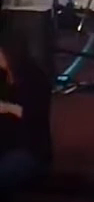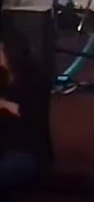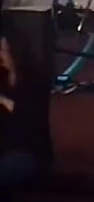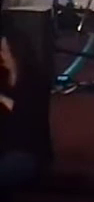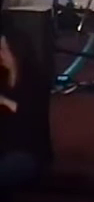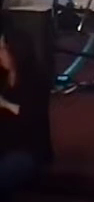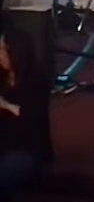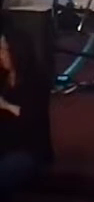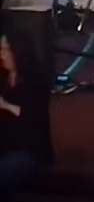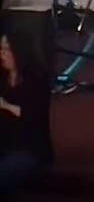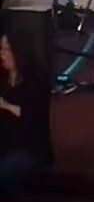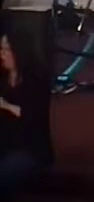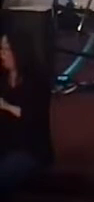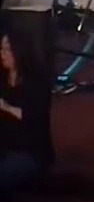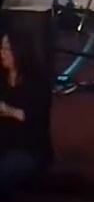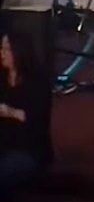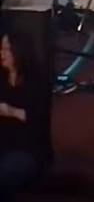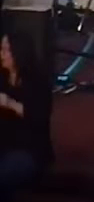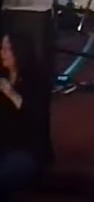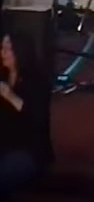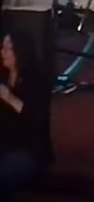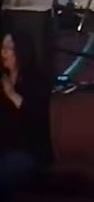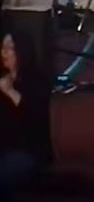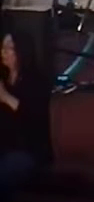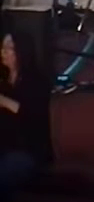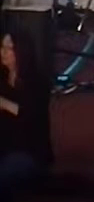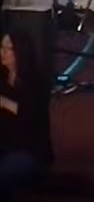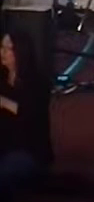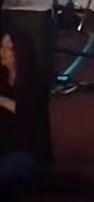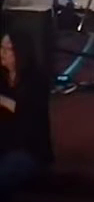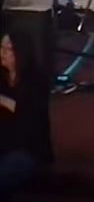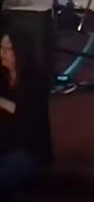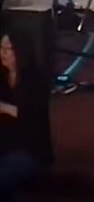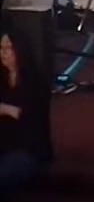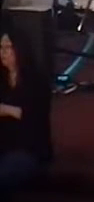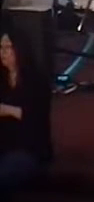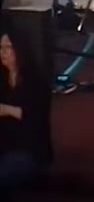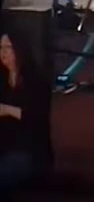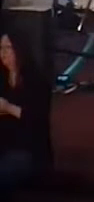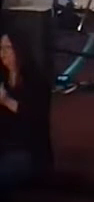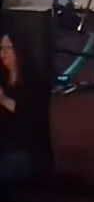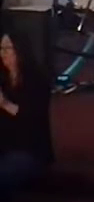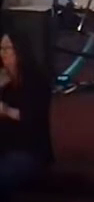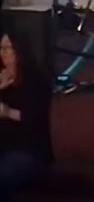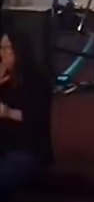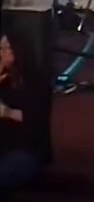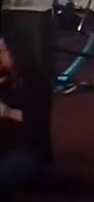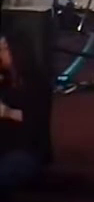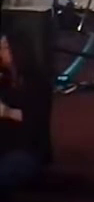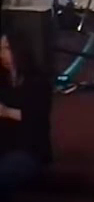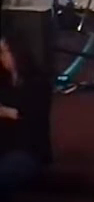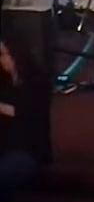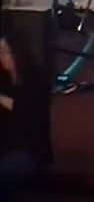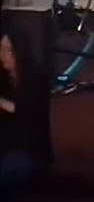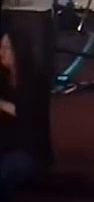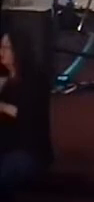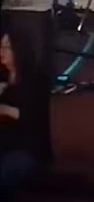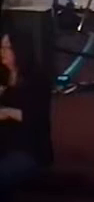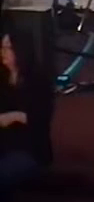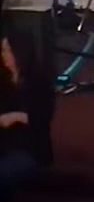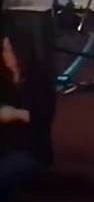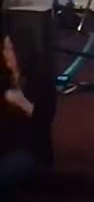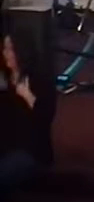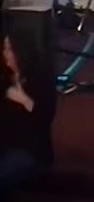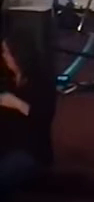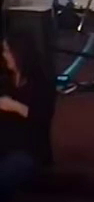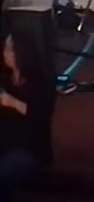moment was hoping that somebody would share the message with his brothers, his five brothers. And Abraham said, "They have God's word.